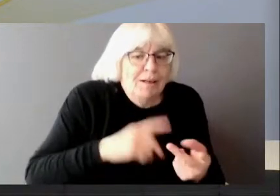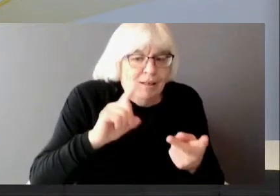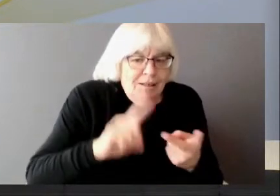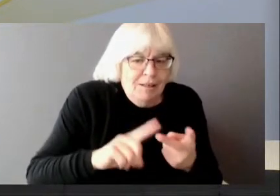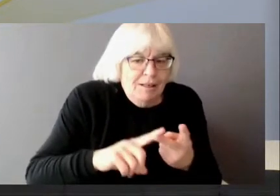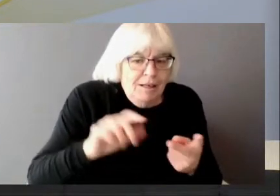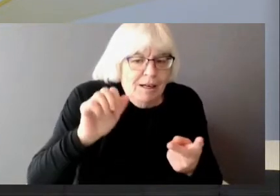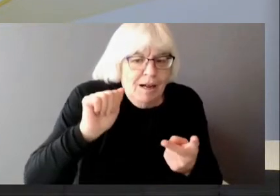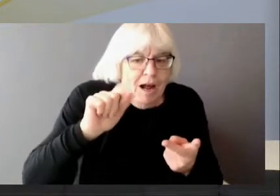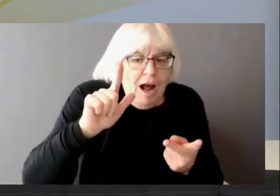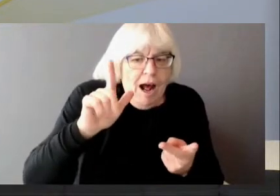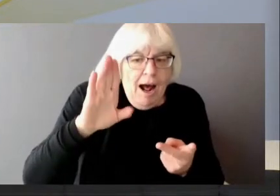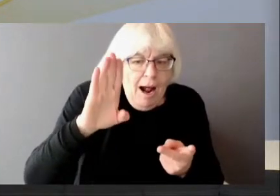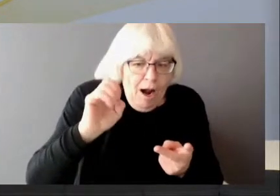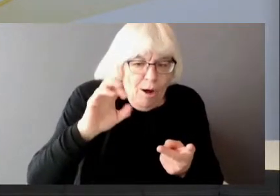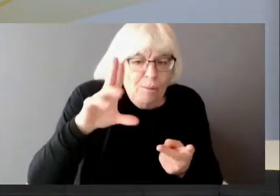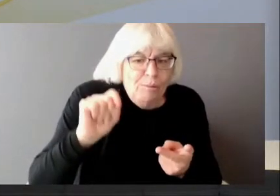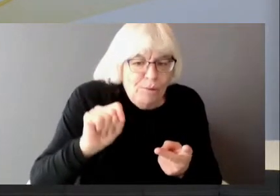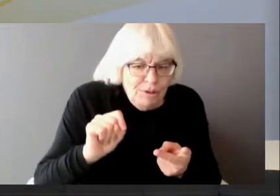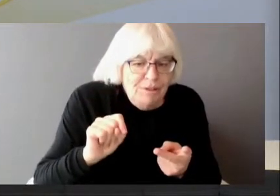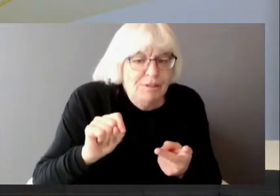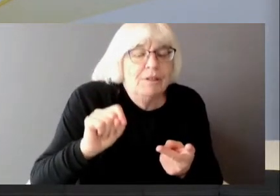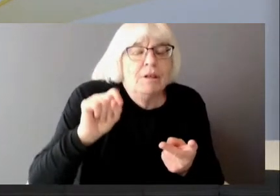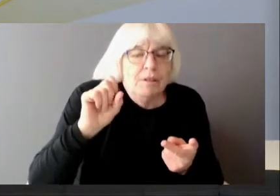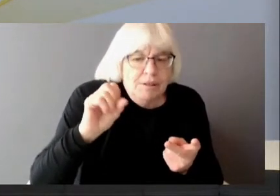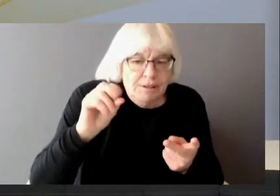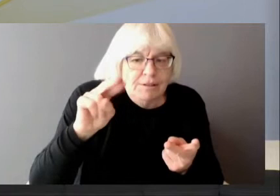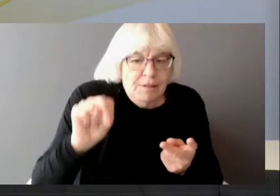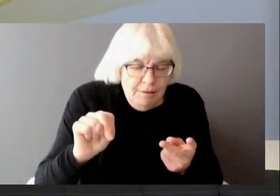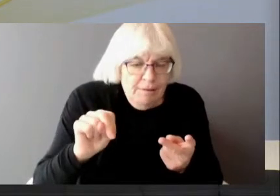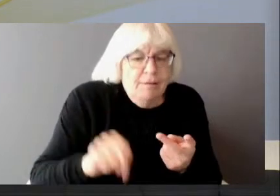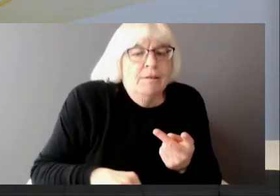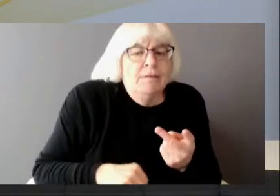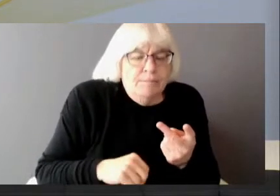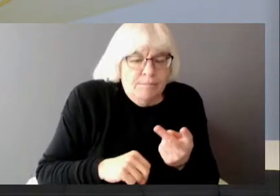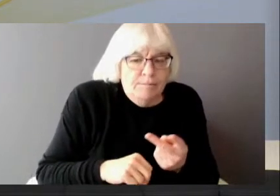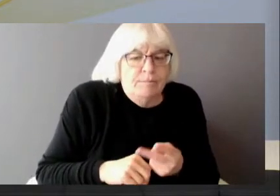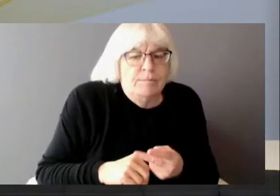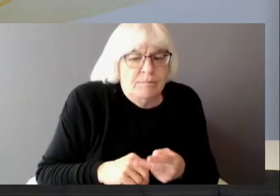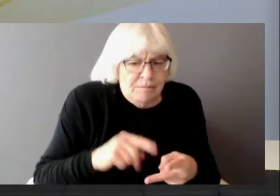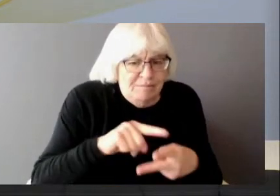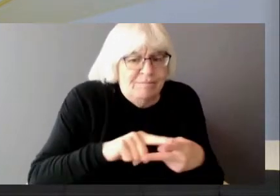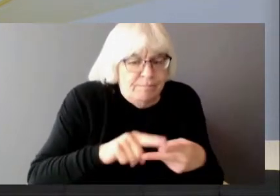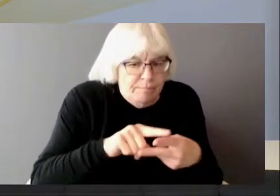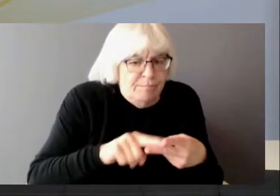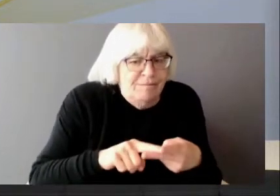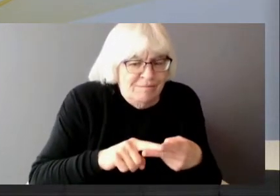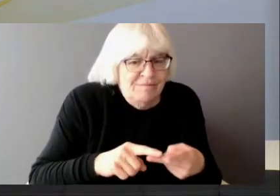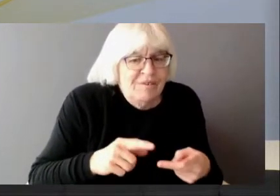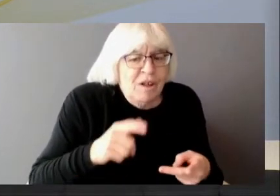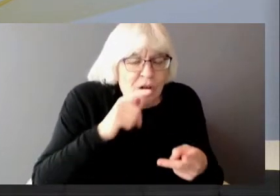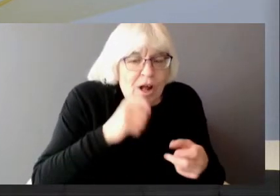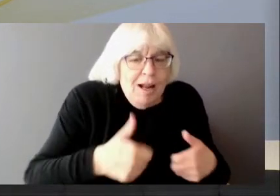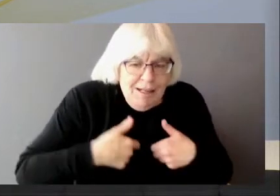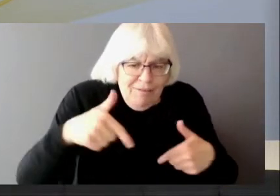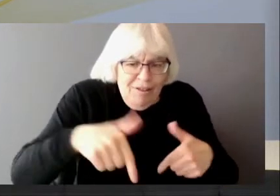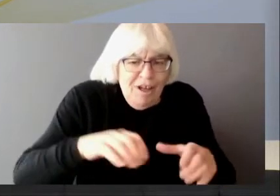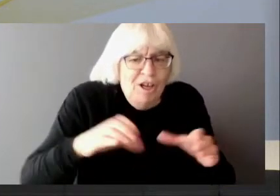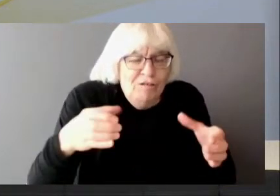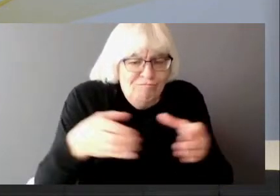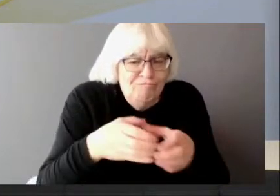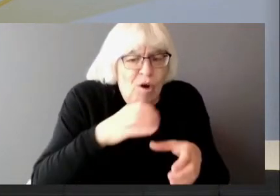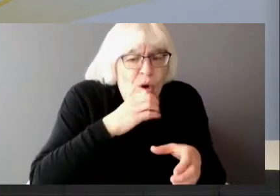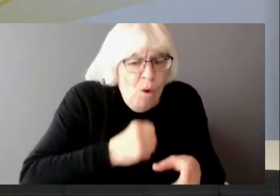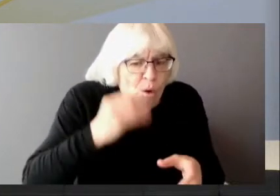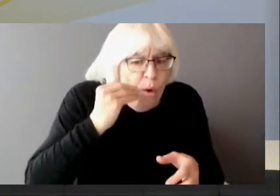testing, so they have been used there. And we are actually in the process